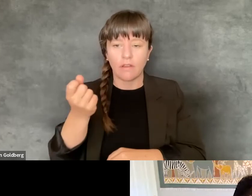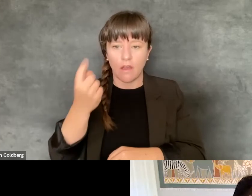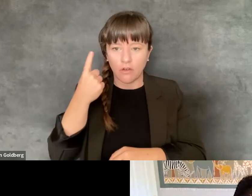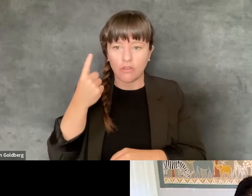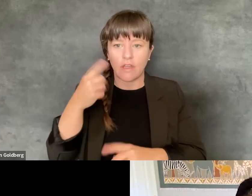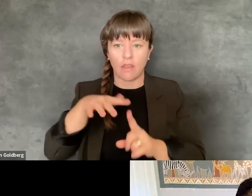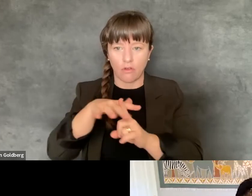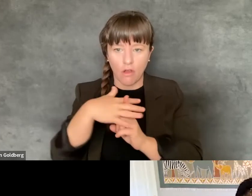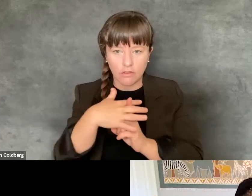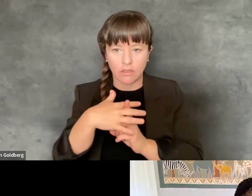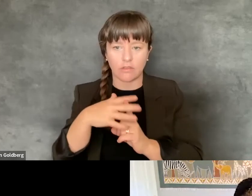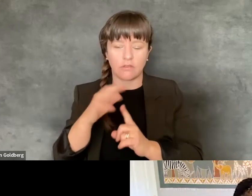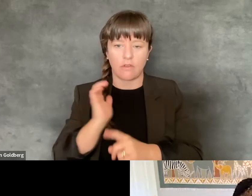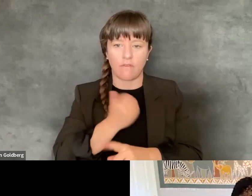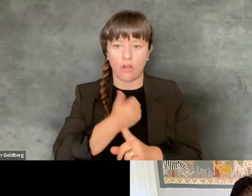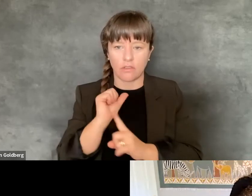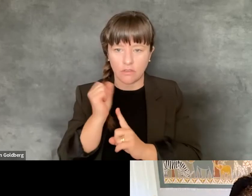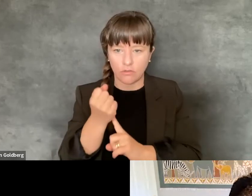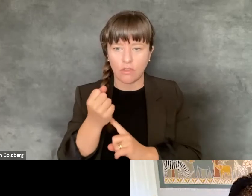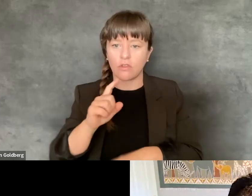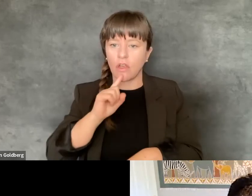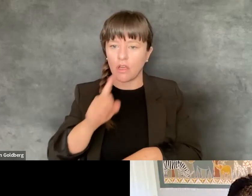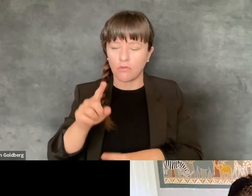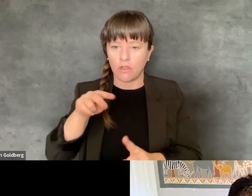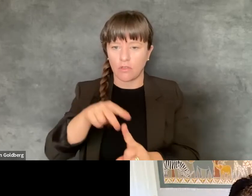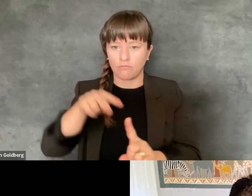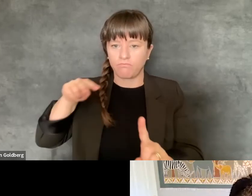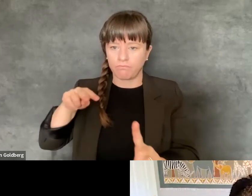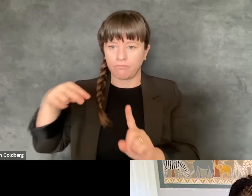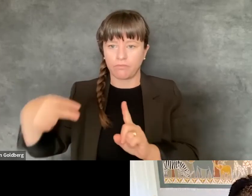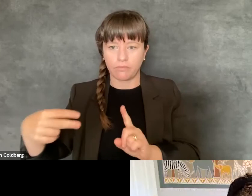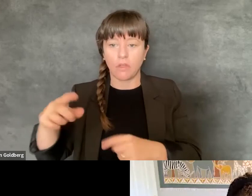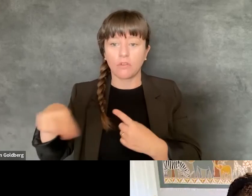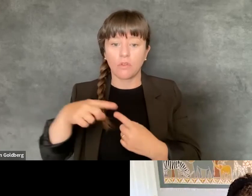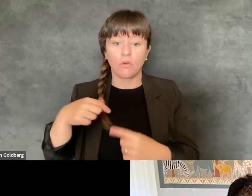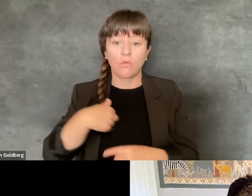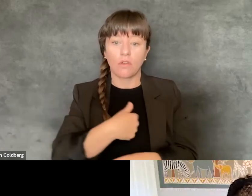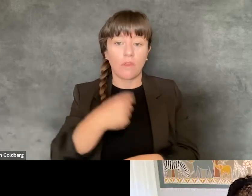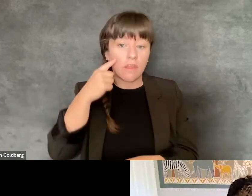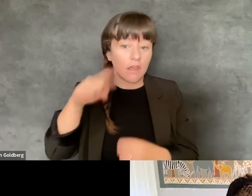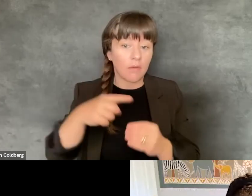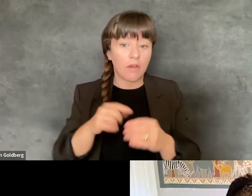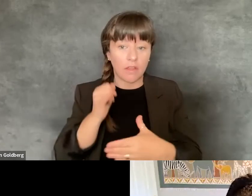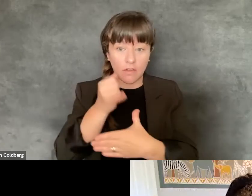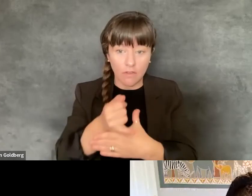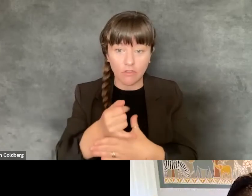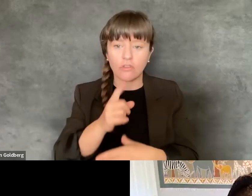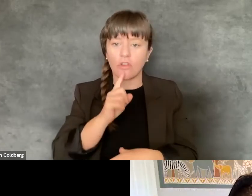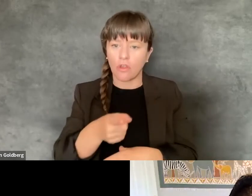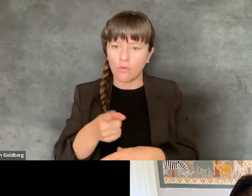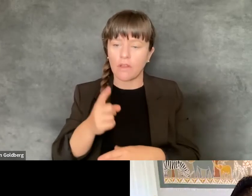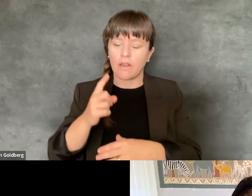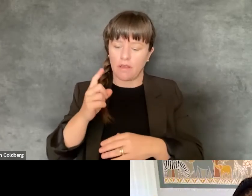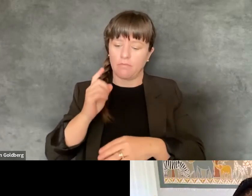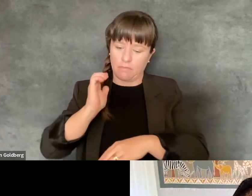context is and build from there, so that when we think about interventions, they are really built on context